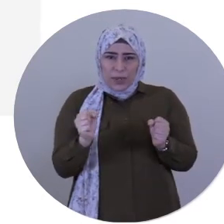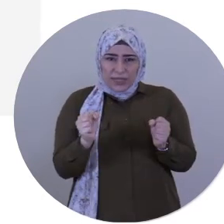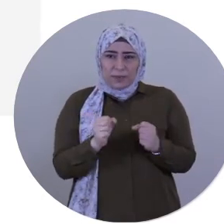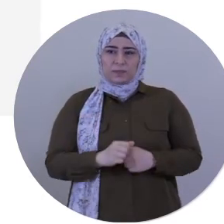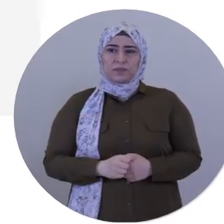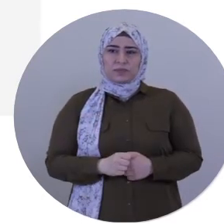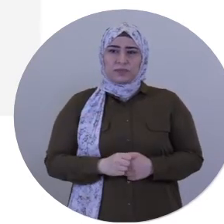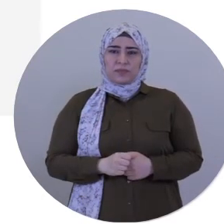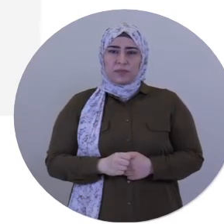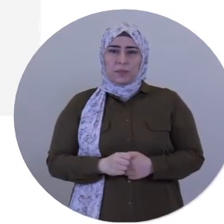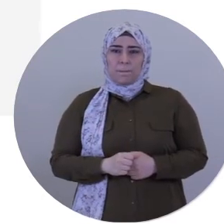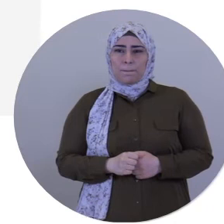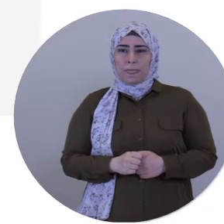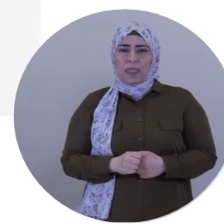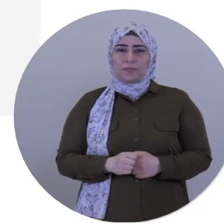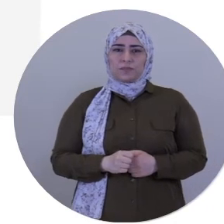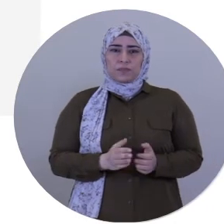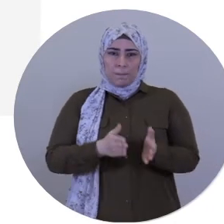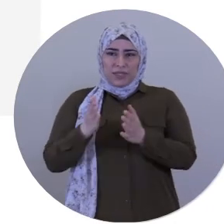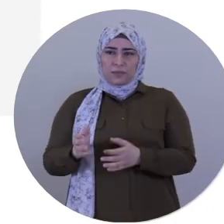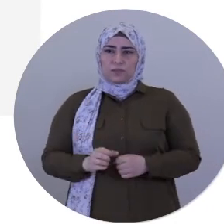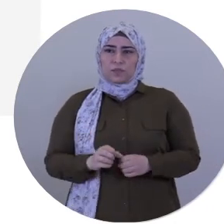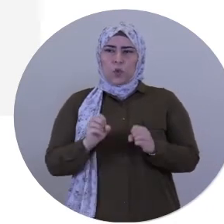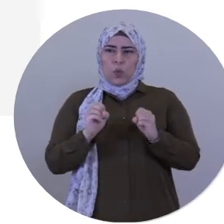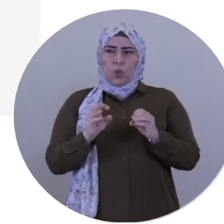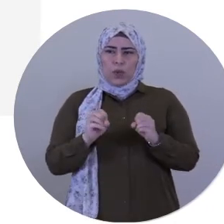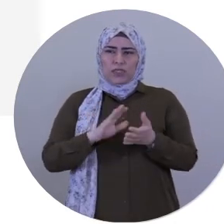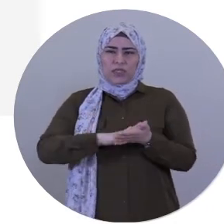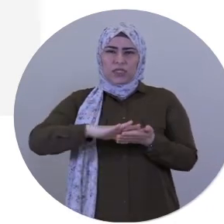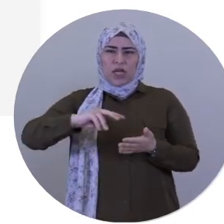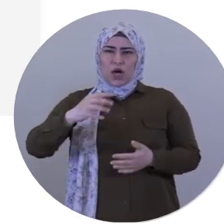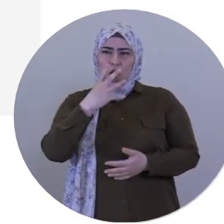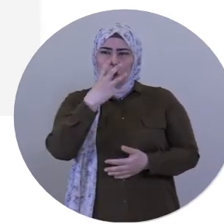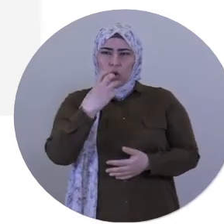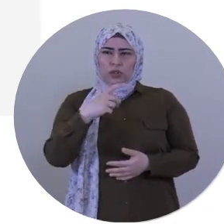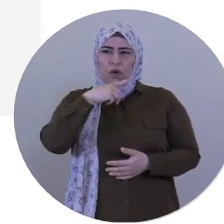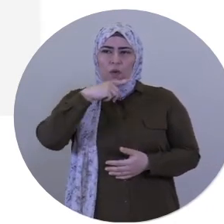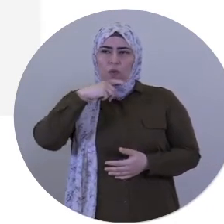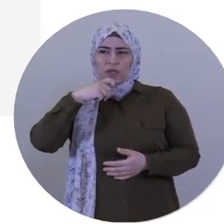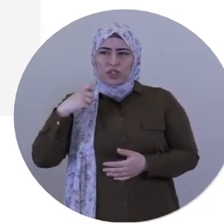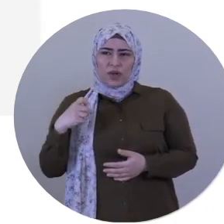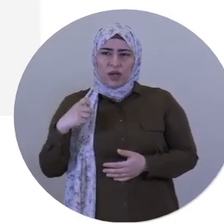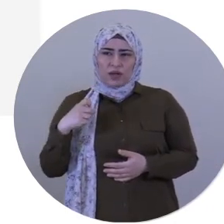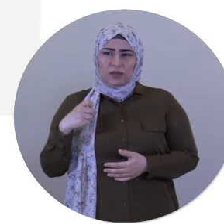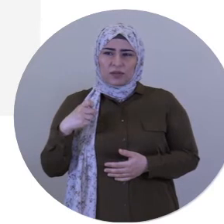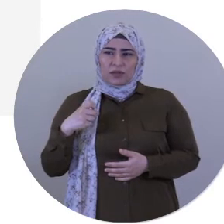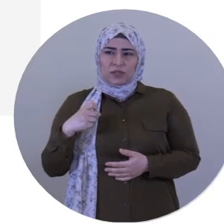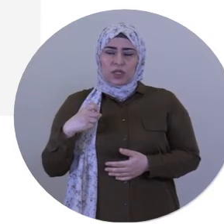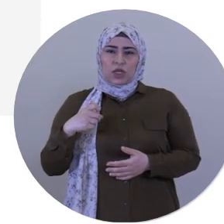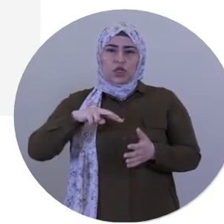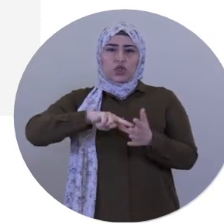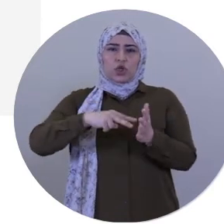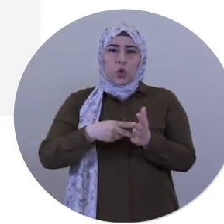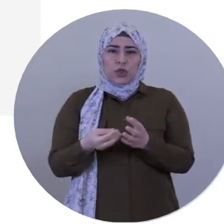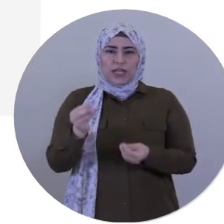Most of the dry and hot deserts which we are familiar with are formed by animal grazing, which makes it difficult for the plants to grow